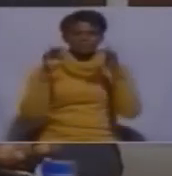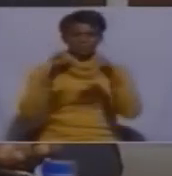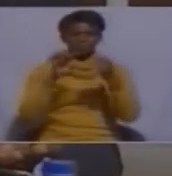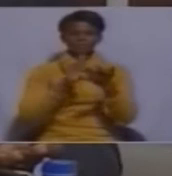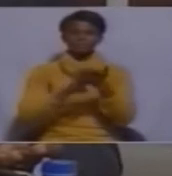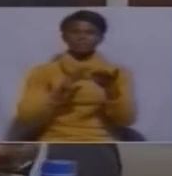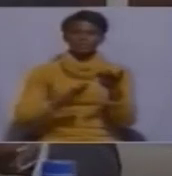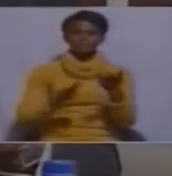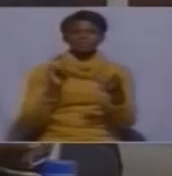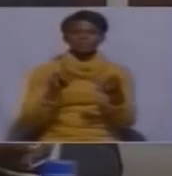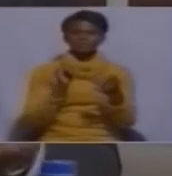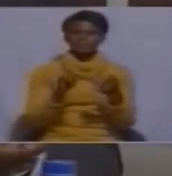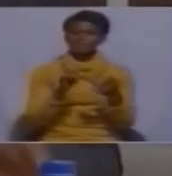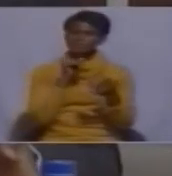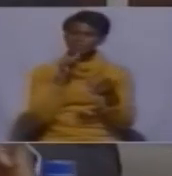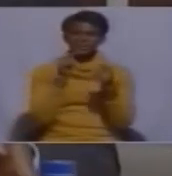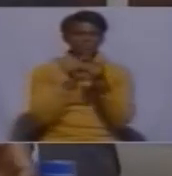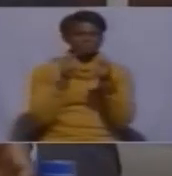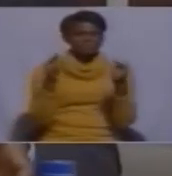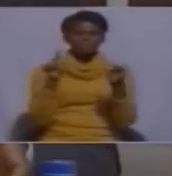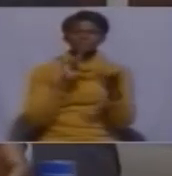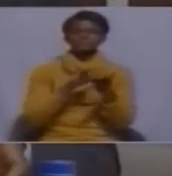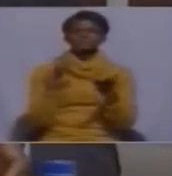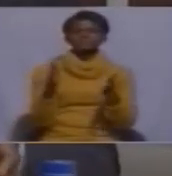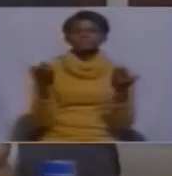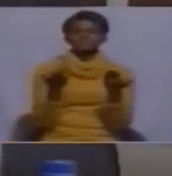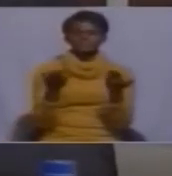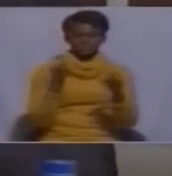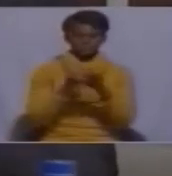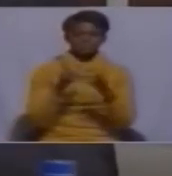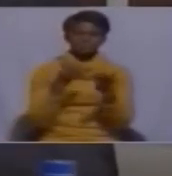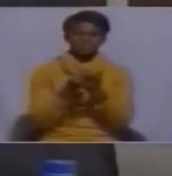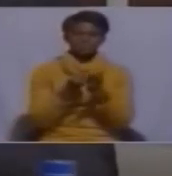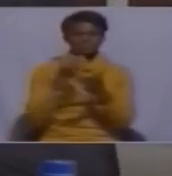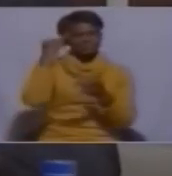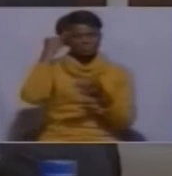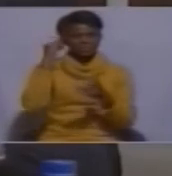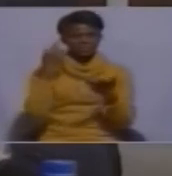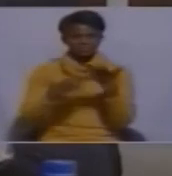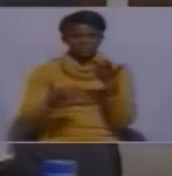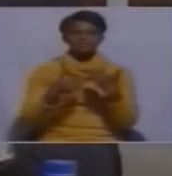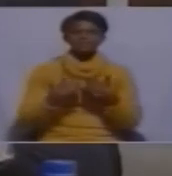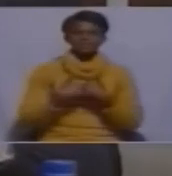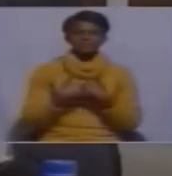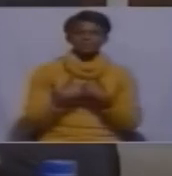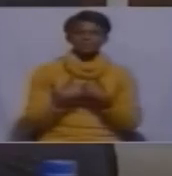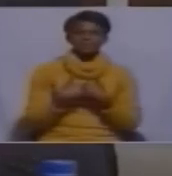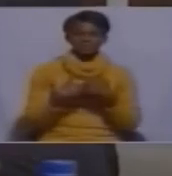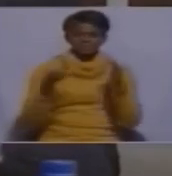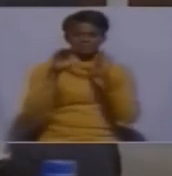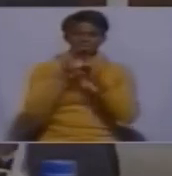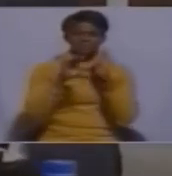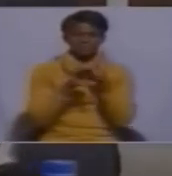those were maybe it was going to be a huge cost on the Treasury. So the idea basically was to put in the